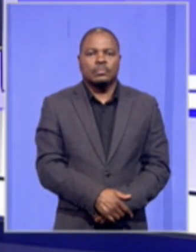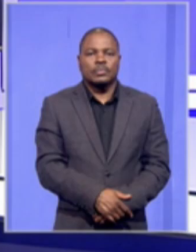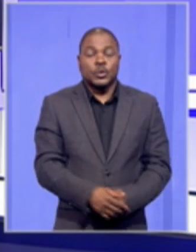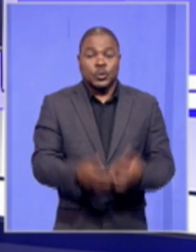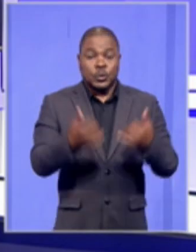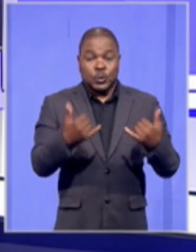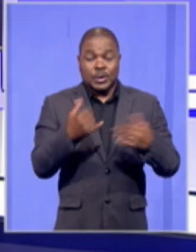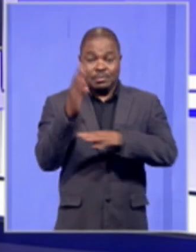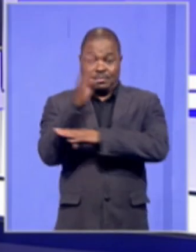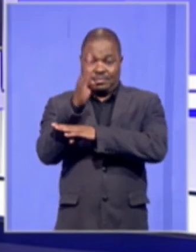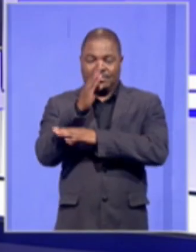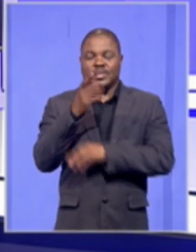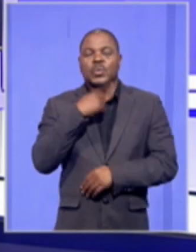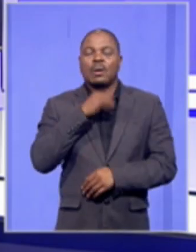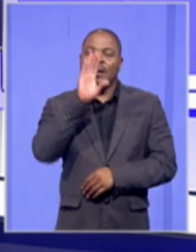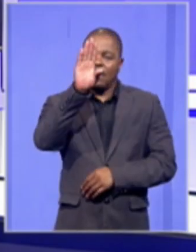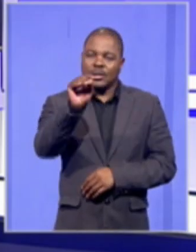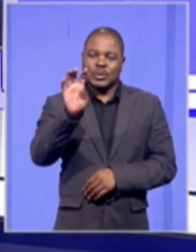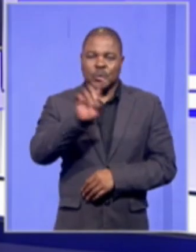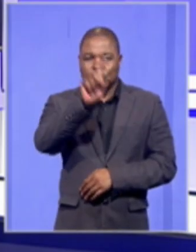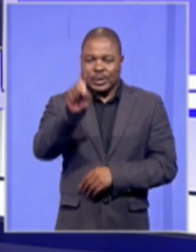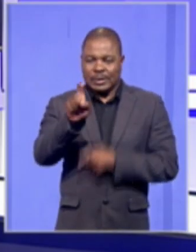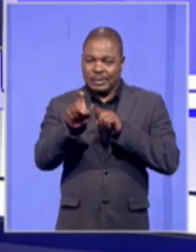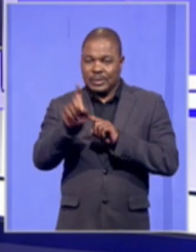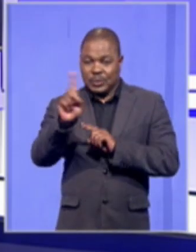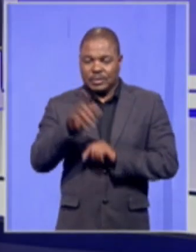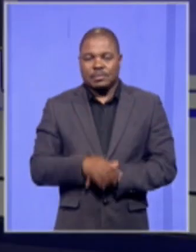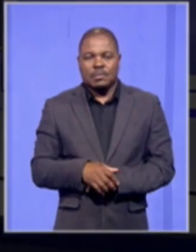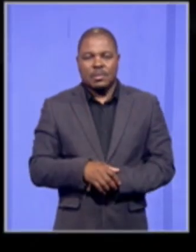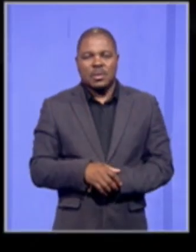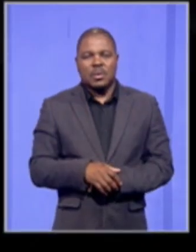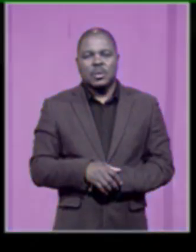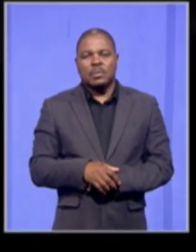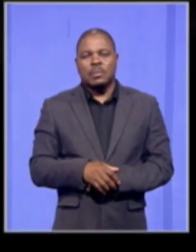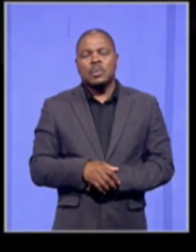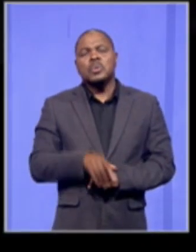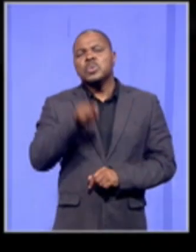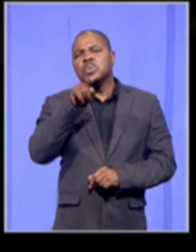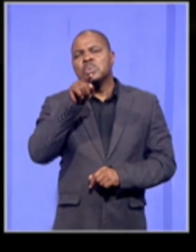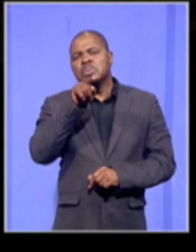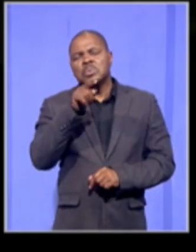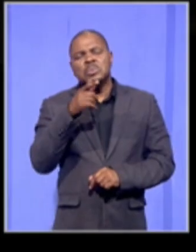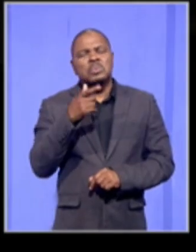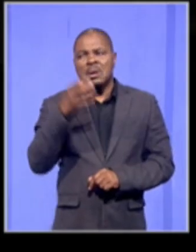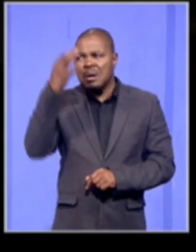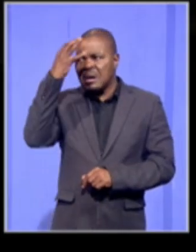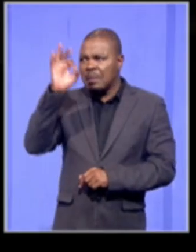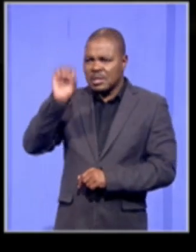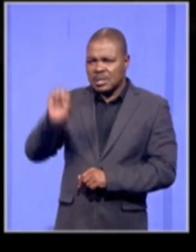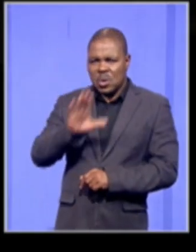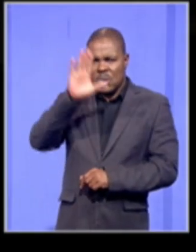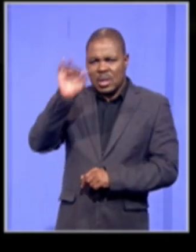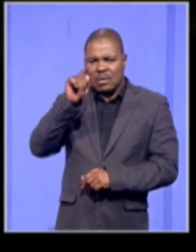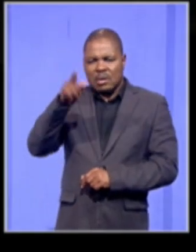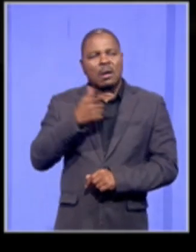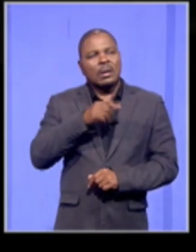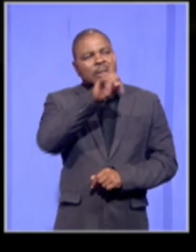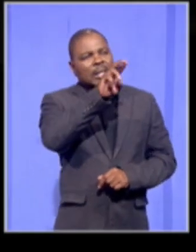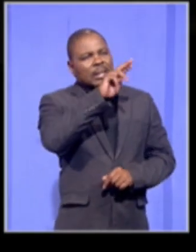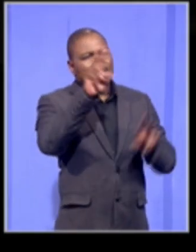Go mepijana go potsiso ya rene ya letšatši re botsišitše gore na maikutlo a gagwe ke afe ka ga tsela yeo mmušo wa Afrika Borwa o šoganago